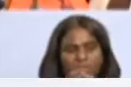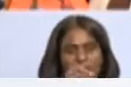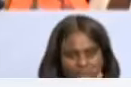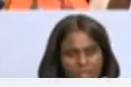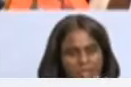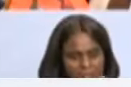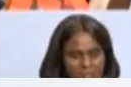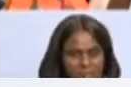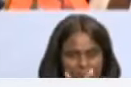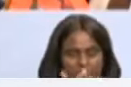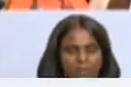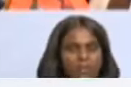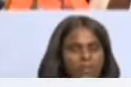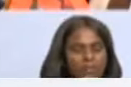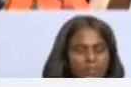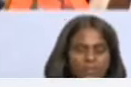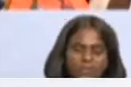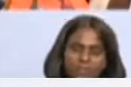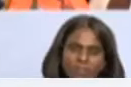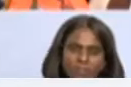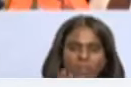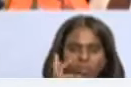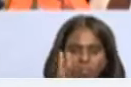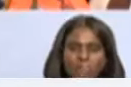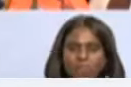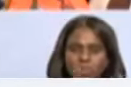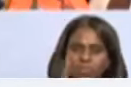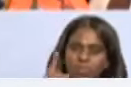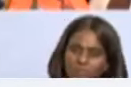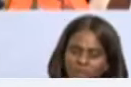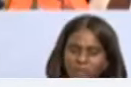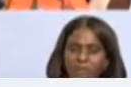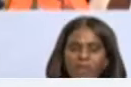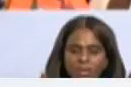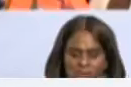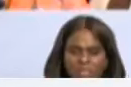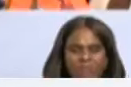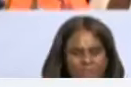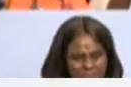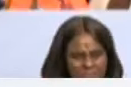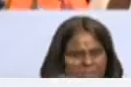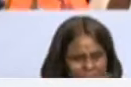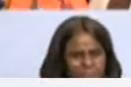services, will also be moving in that direction.